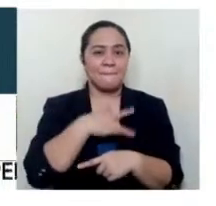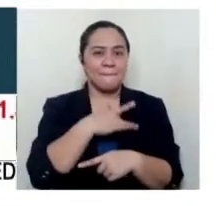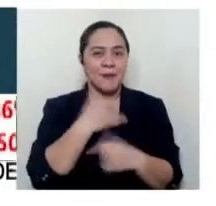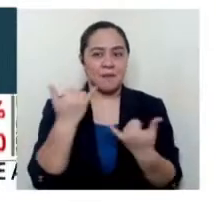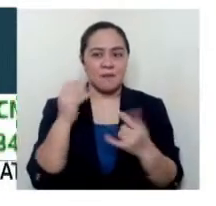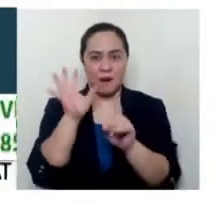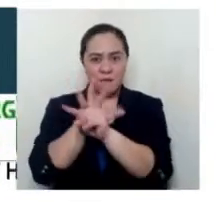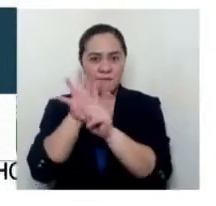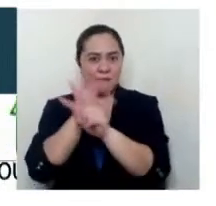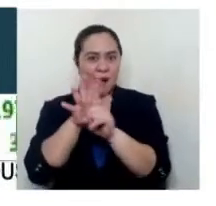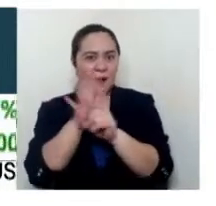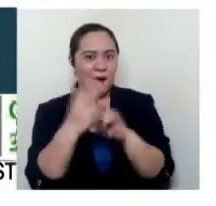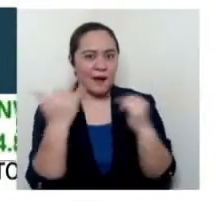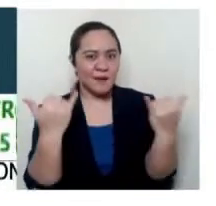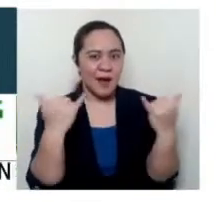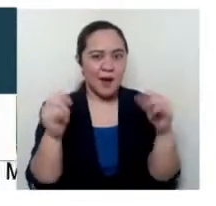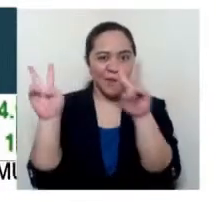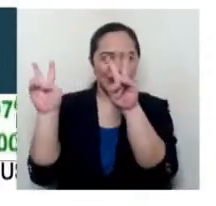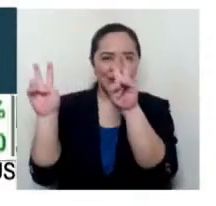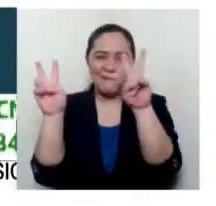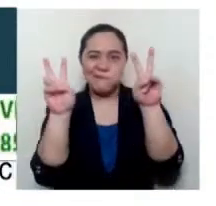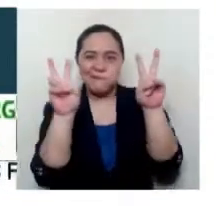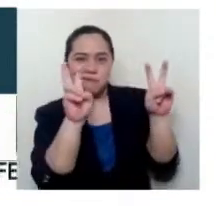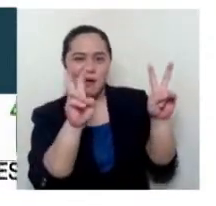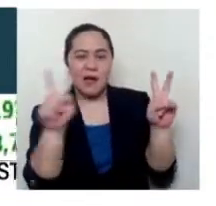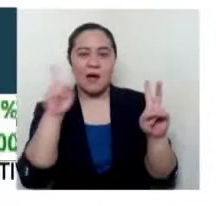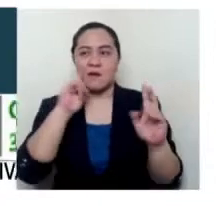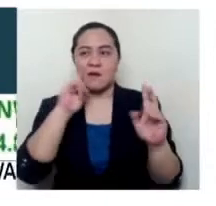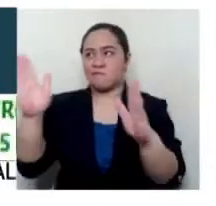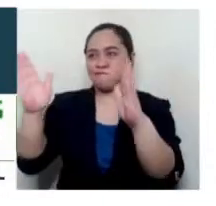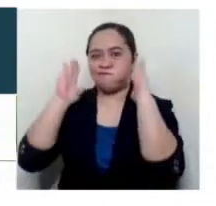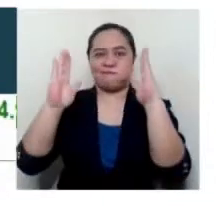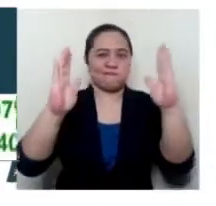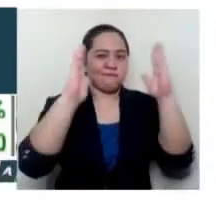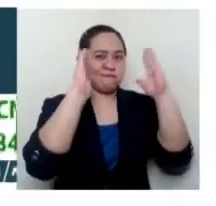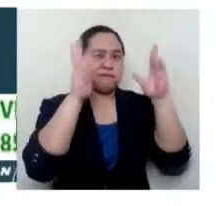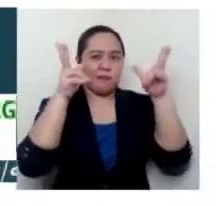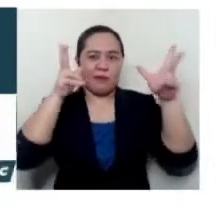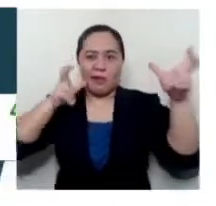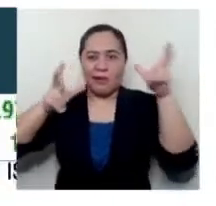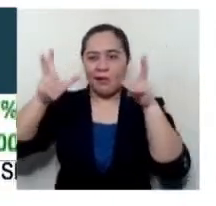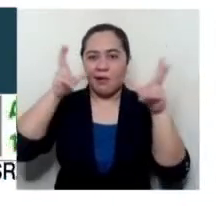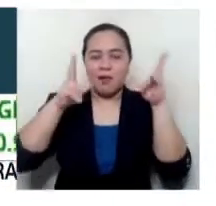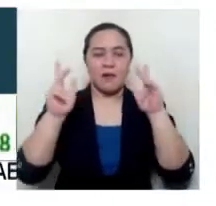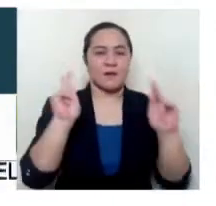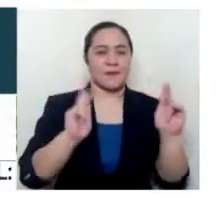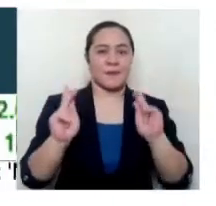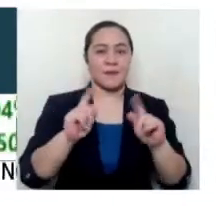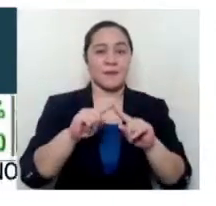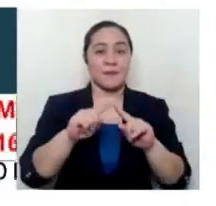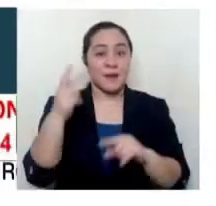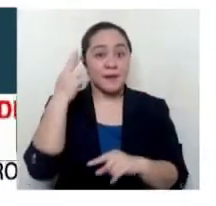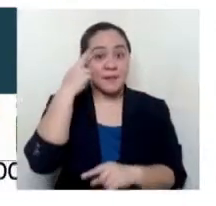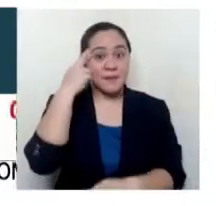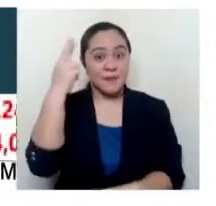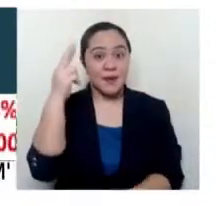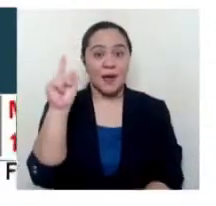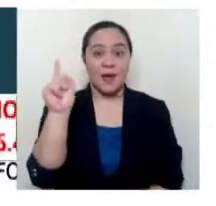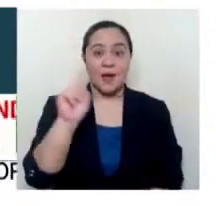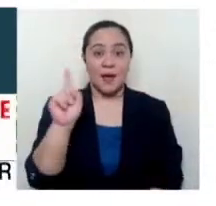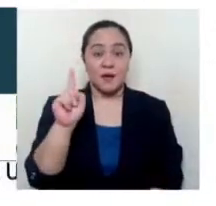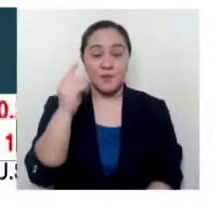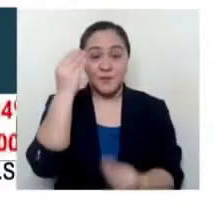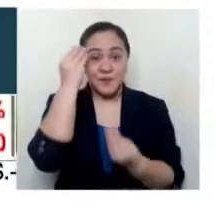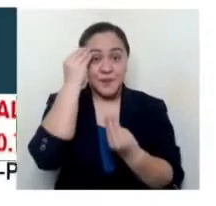sensational, and therefore it attracts the attention of many people, not realizing na these